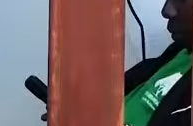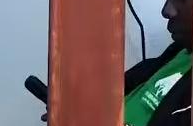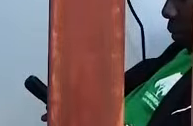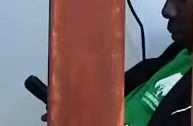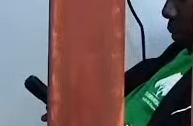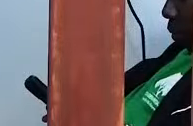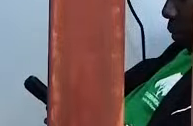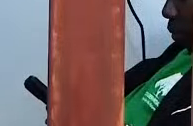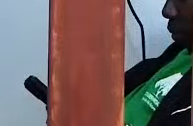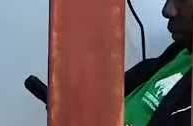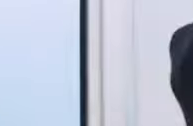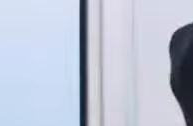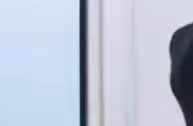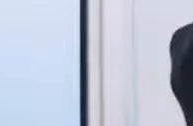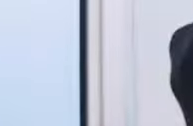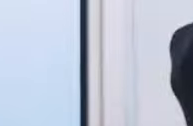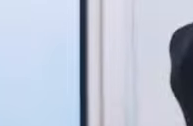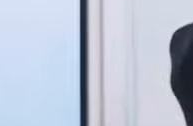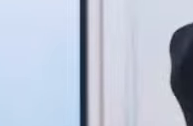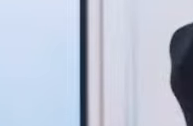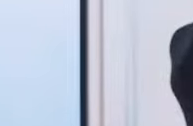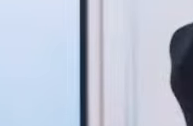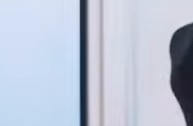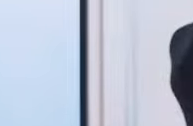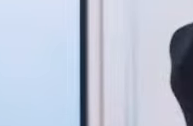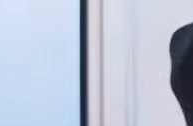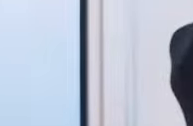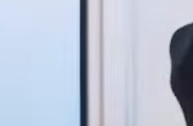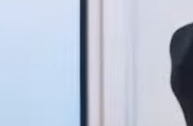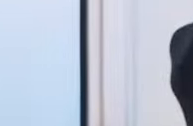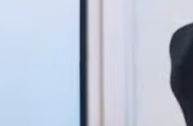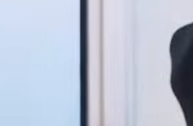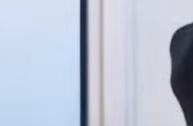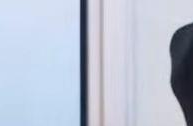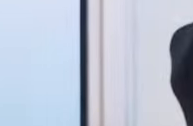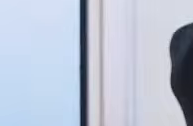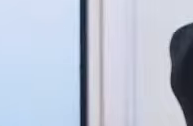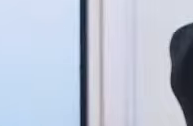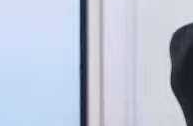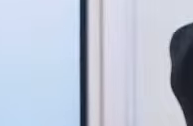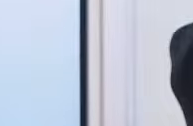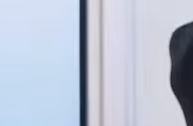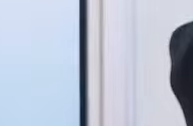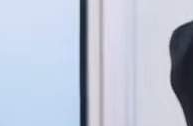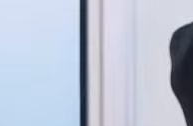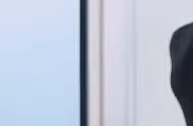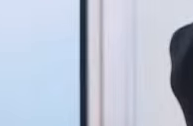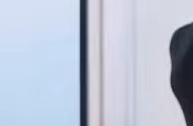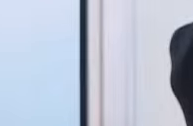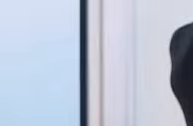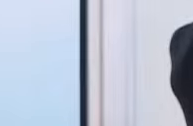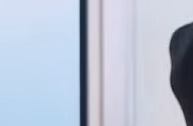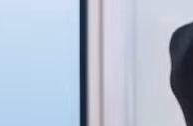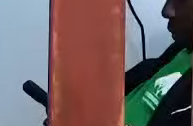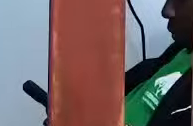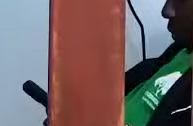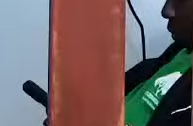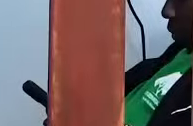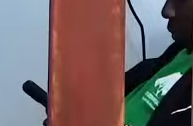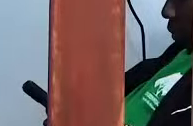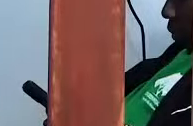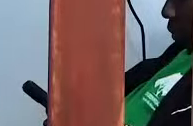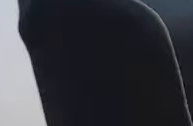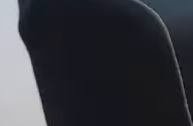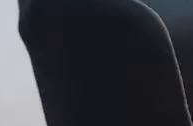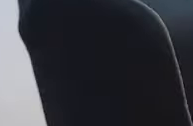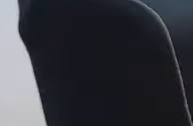hatunanga hizo ma pension plans. Kwani ujui unaweza register with an individual pension plan yenye iko regulated na RBA?